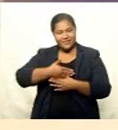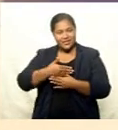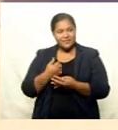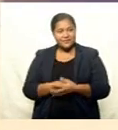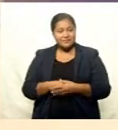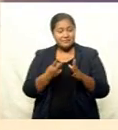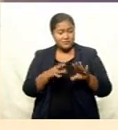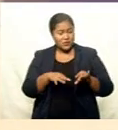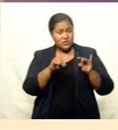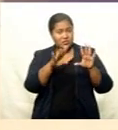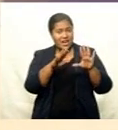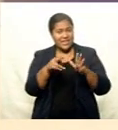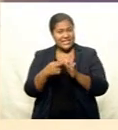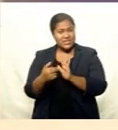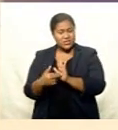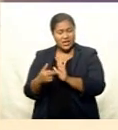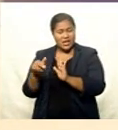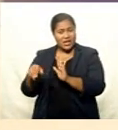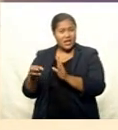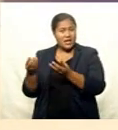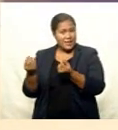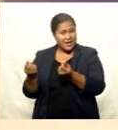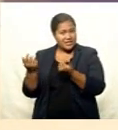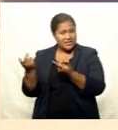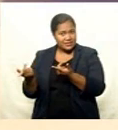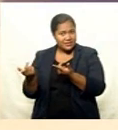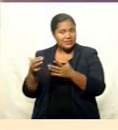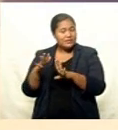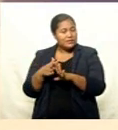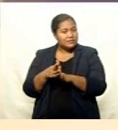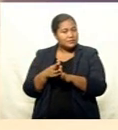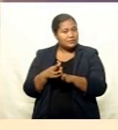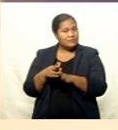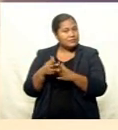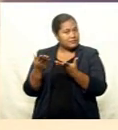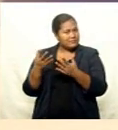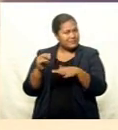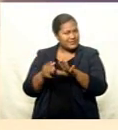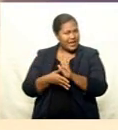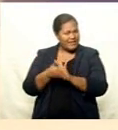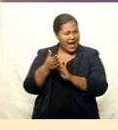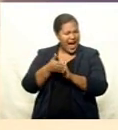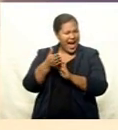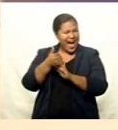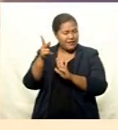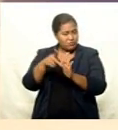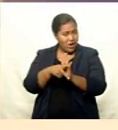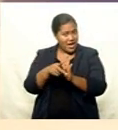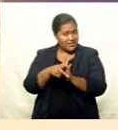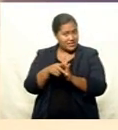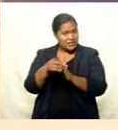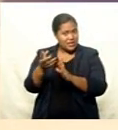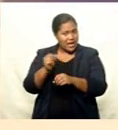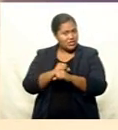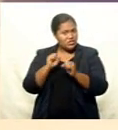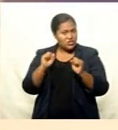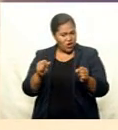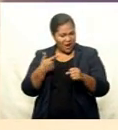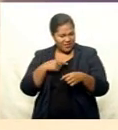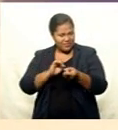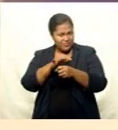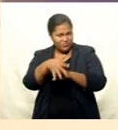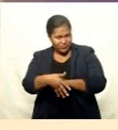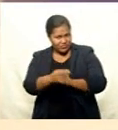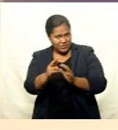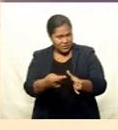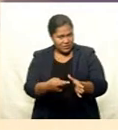The Australian and New Zealand dollars, which are near multi-year highs as high commodity prices and strong pandemic recoveries